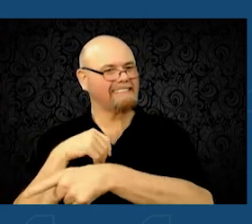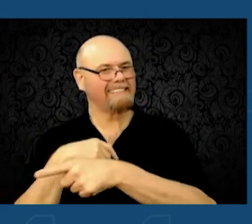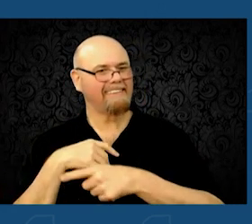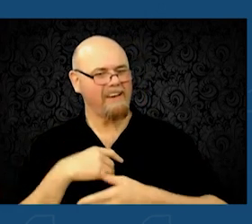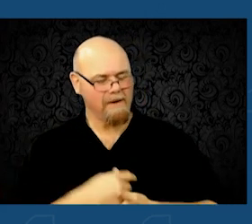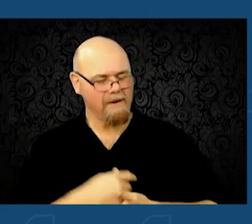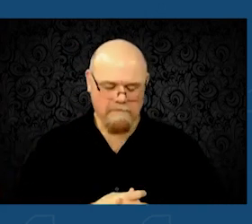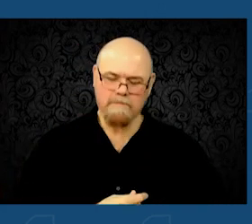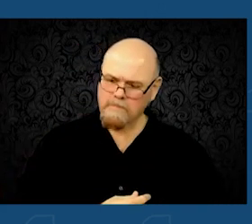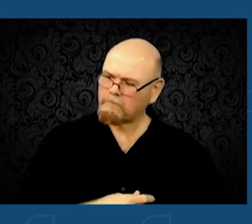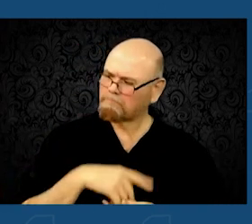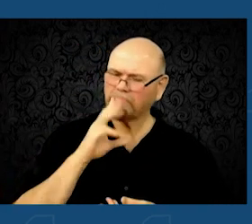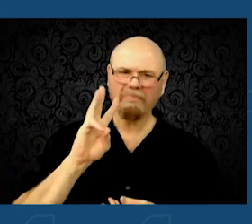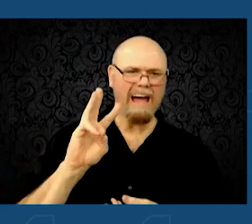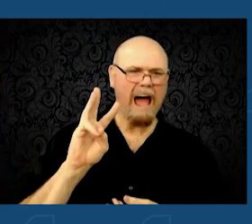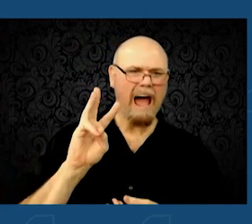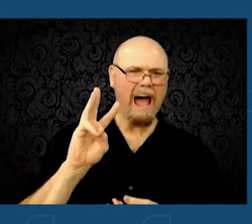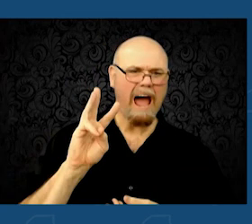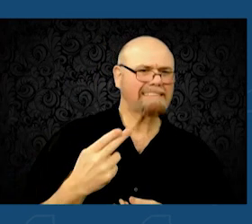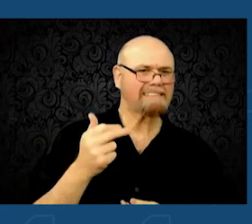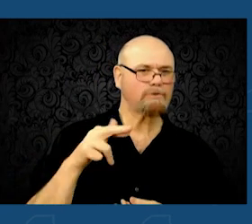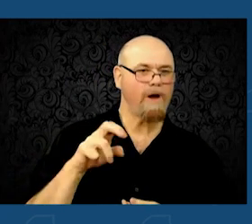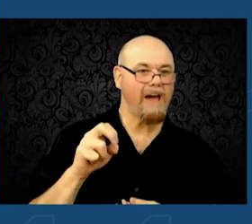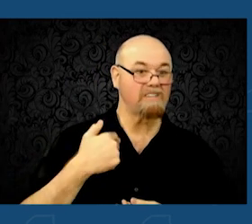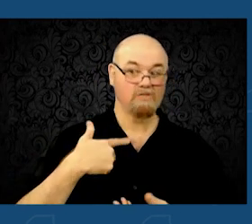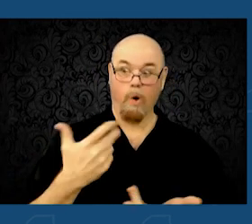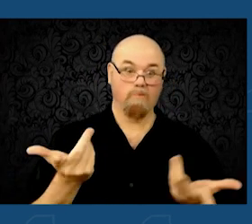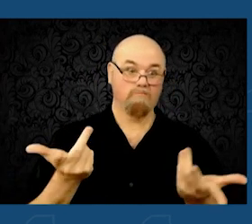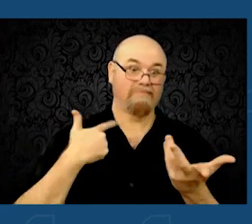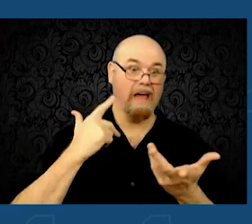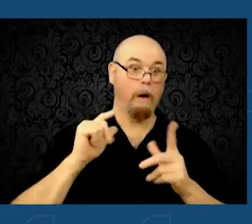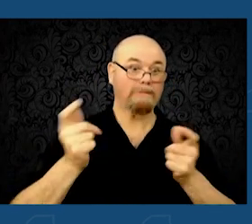She put me in charge of the kindergarten class.